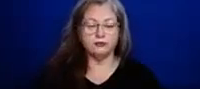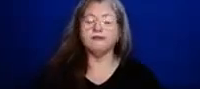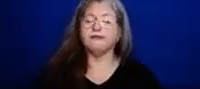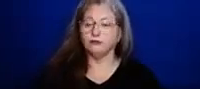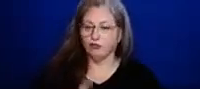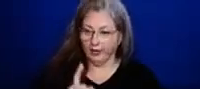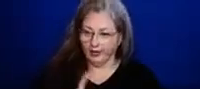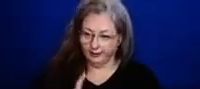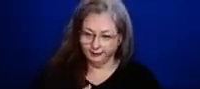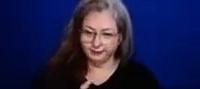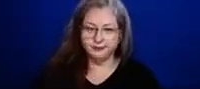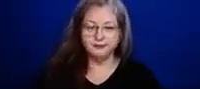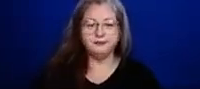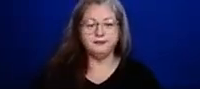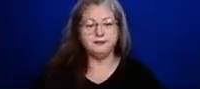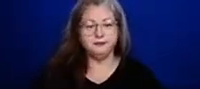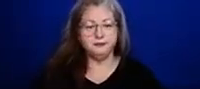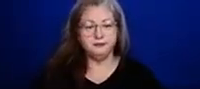Right.